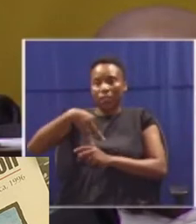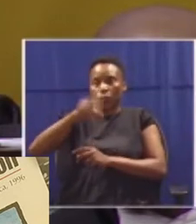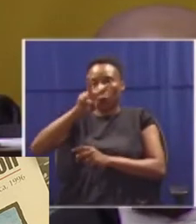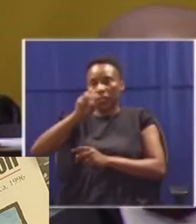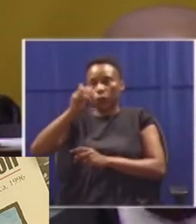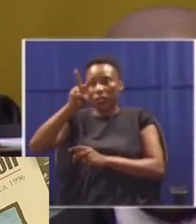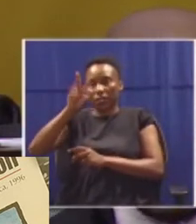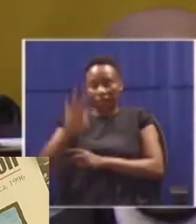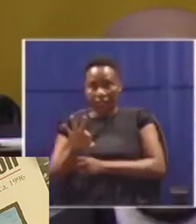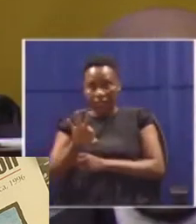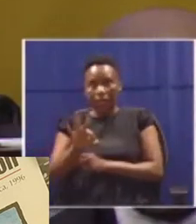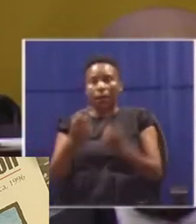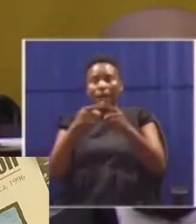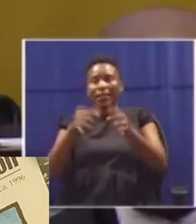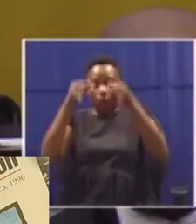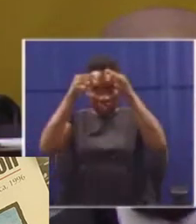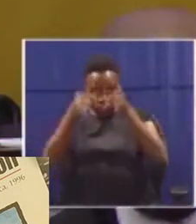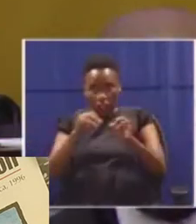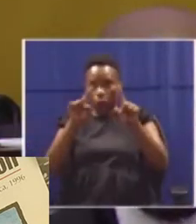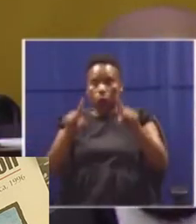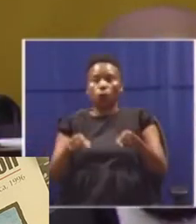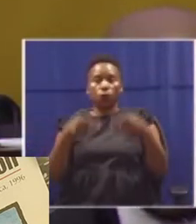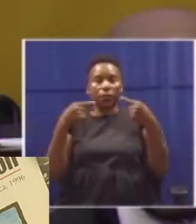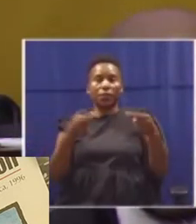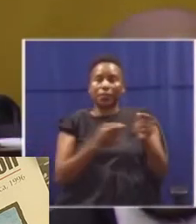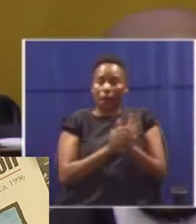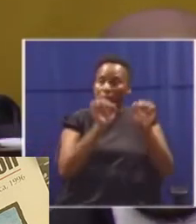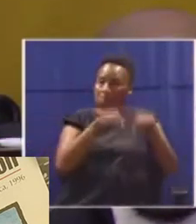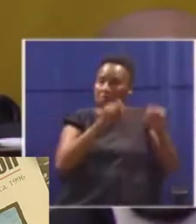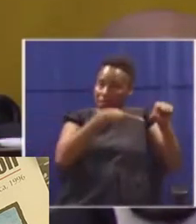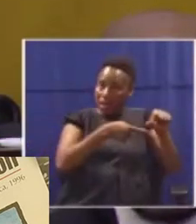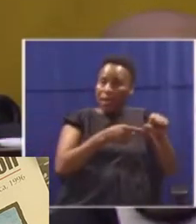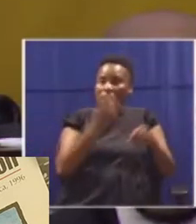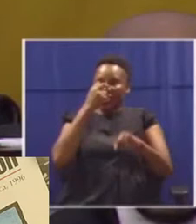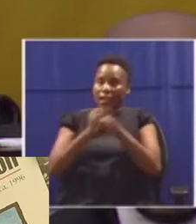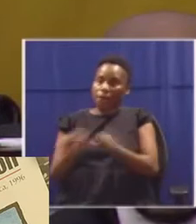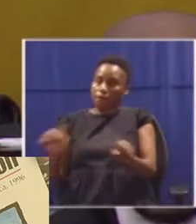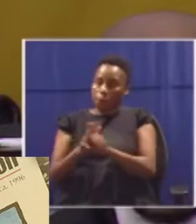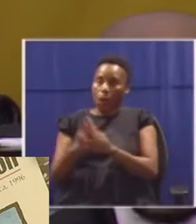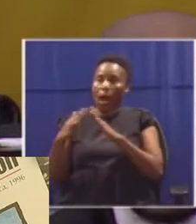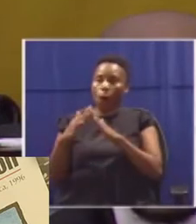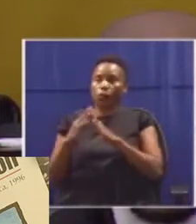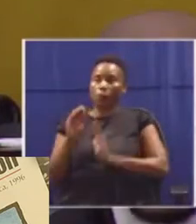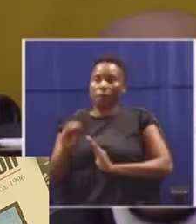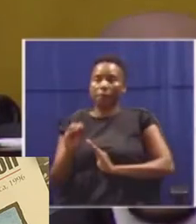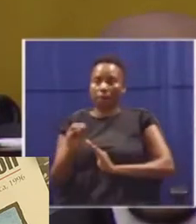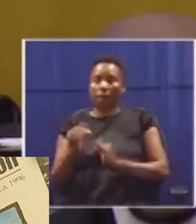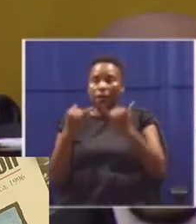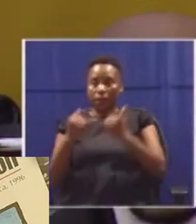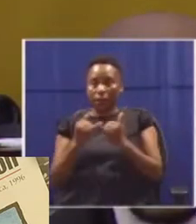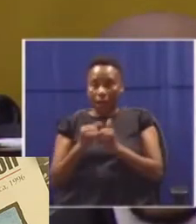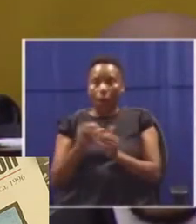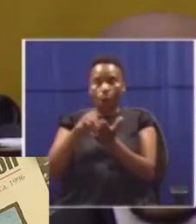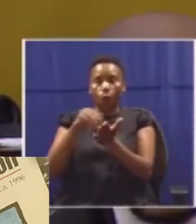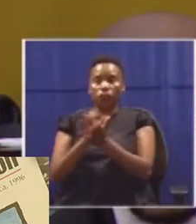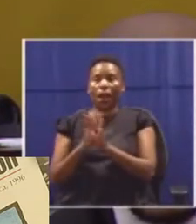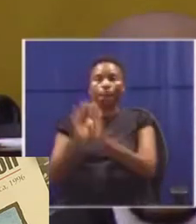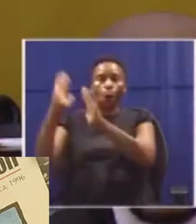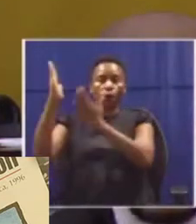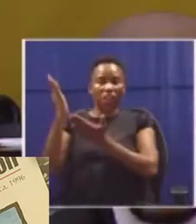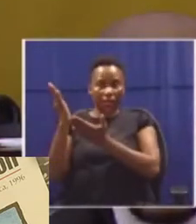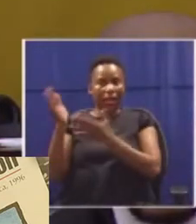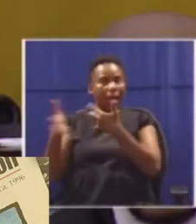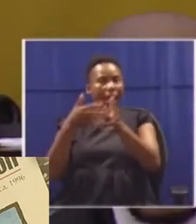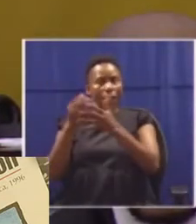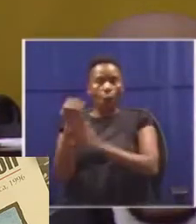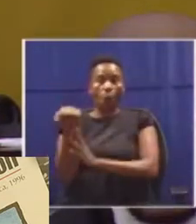decision thereon can only be taken in a full plenary. I now put the motion. Are there any objections to the